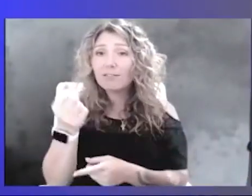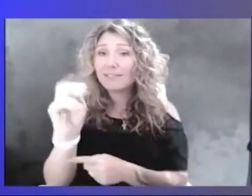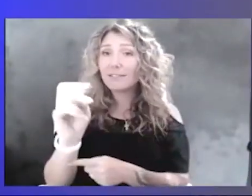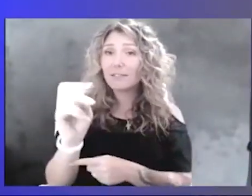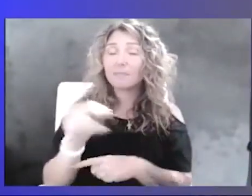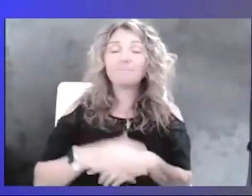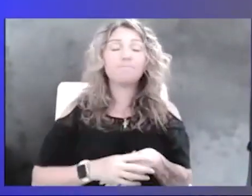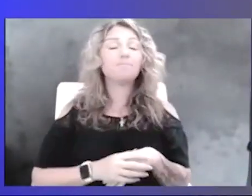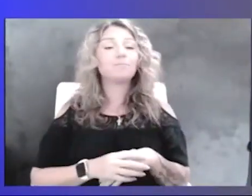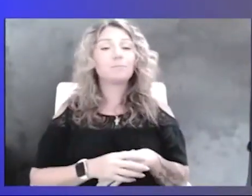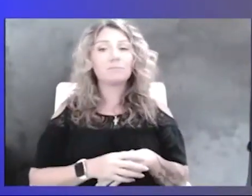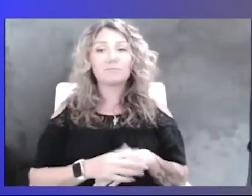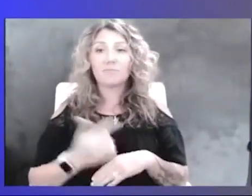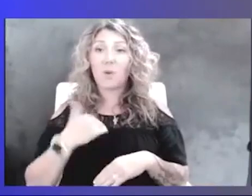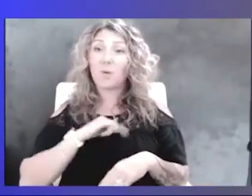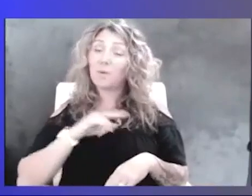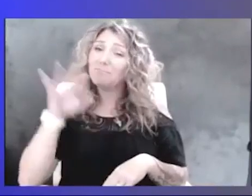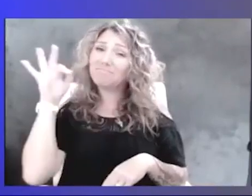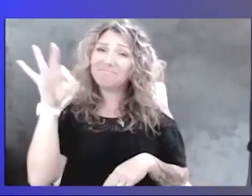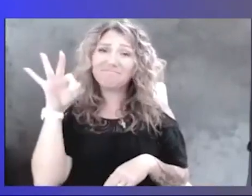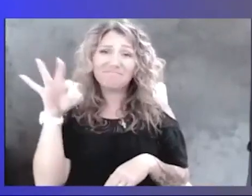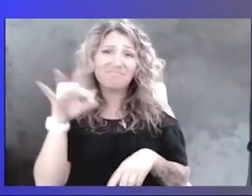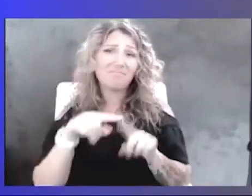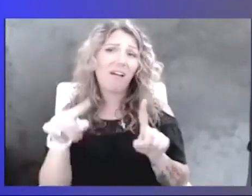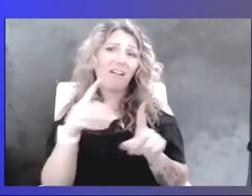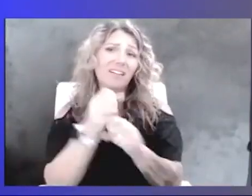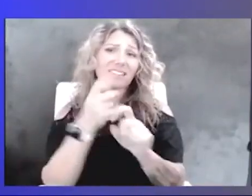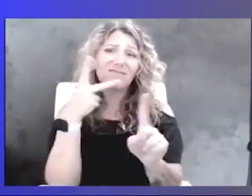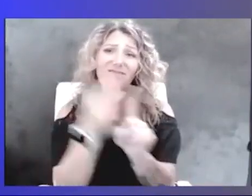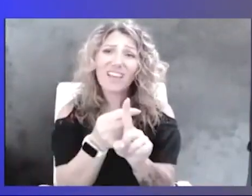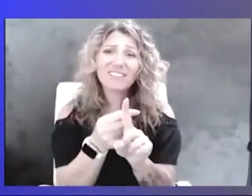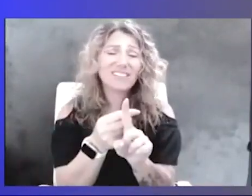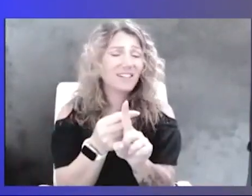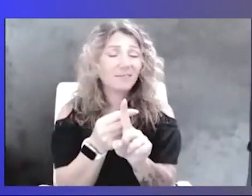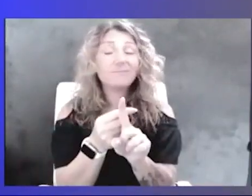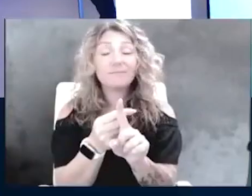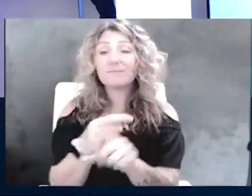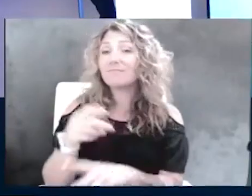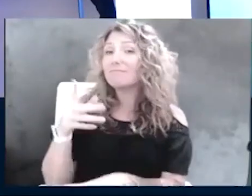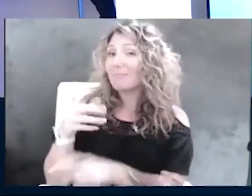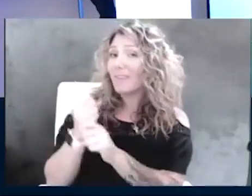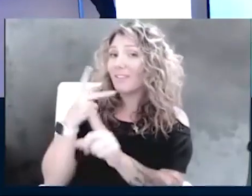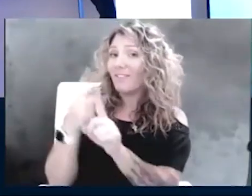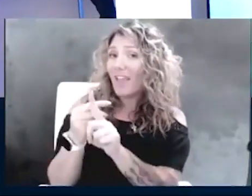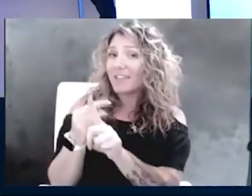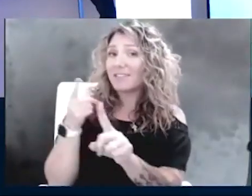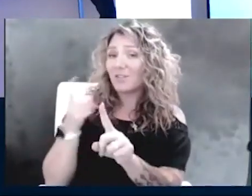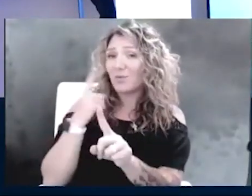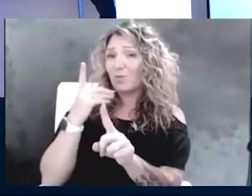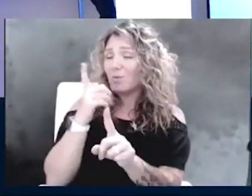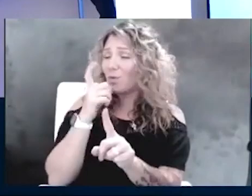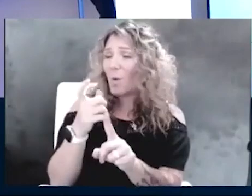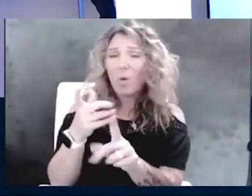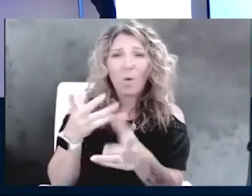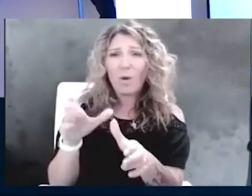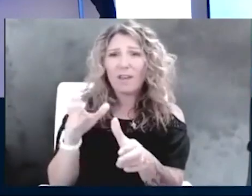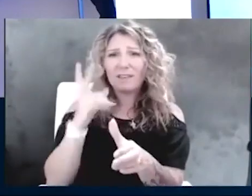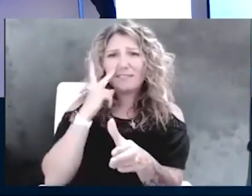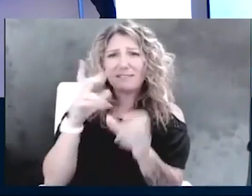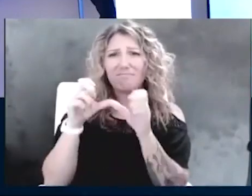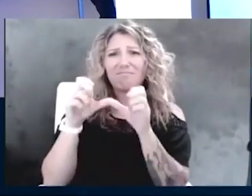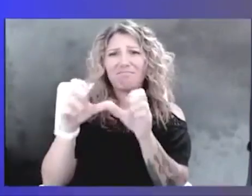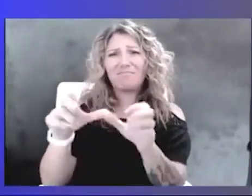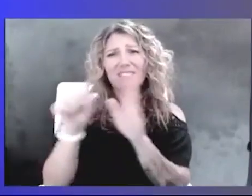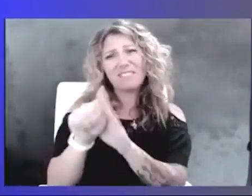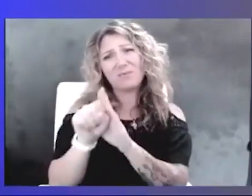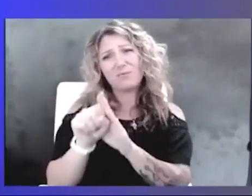harped on it, but getting vaccinated. Getting vaccinated and and you don't want to see a lot more long haul kids. And I don't want to see more.